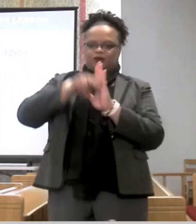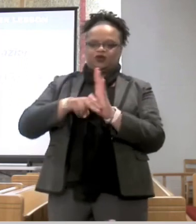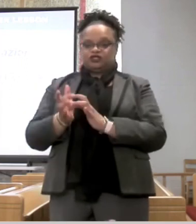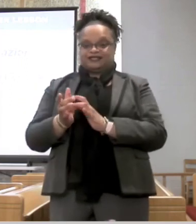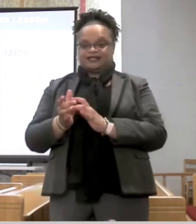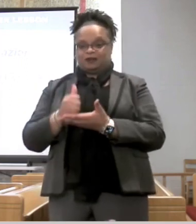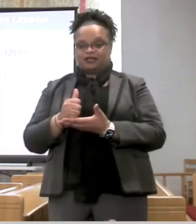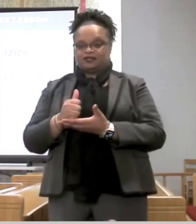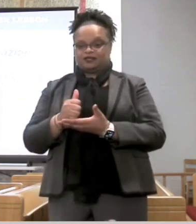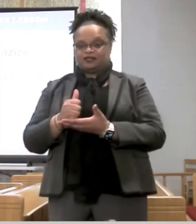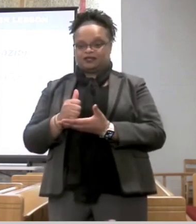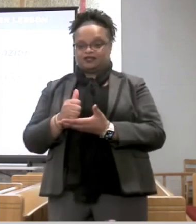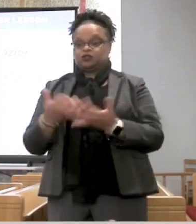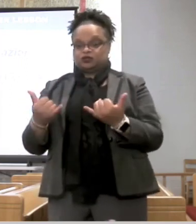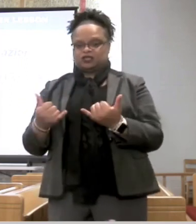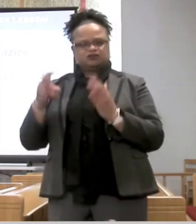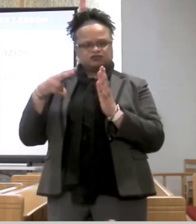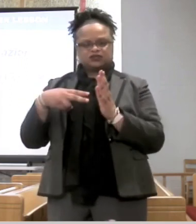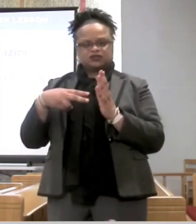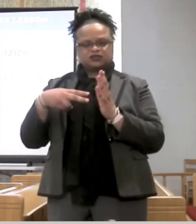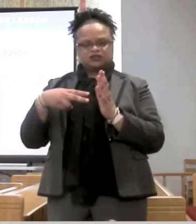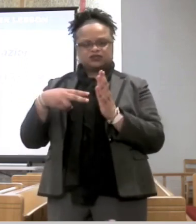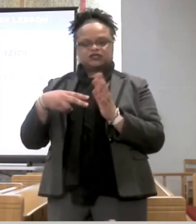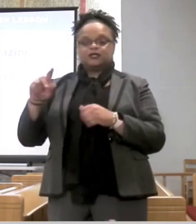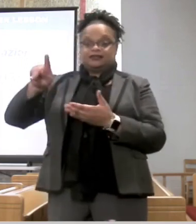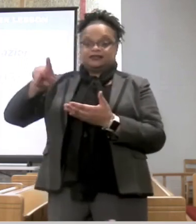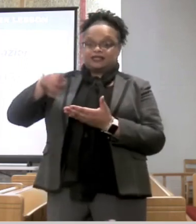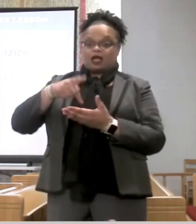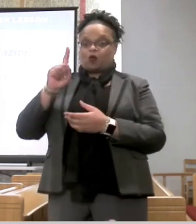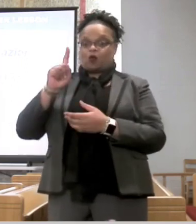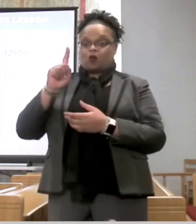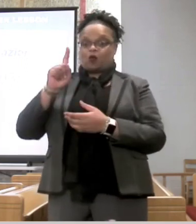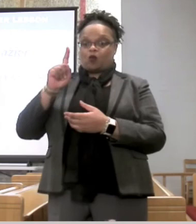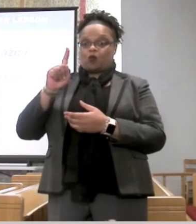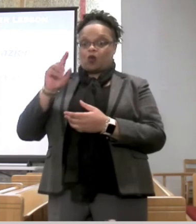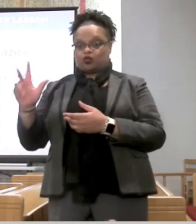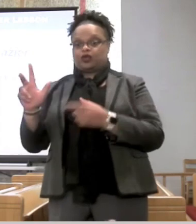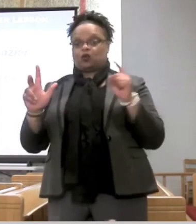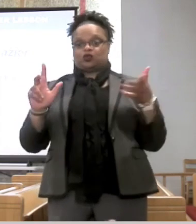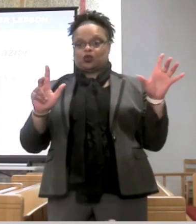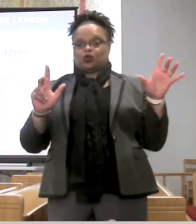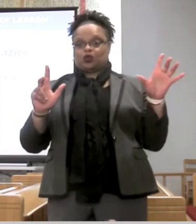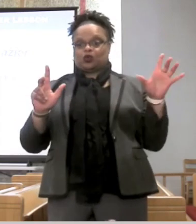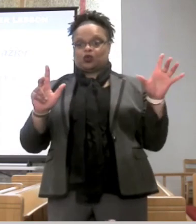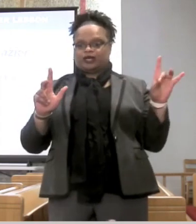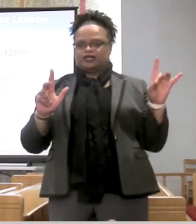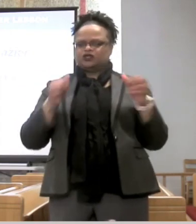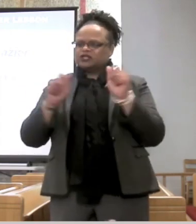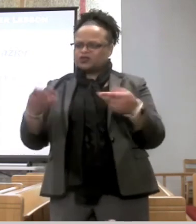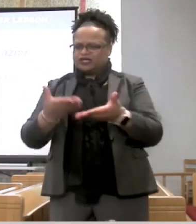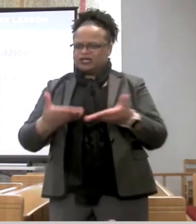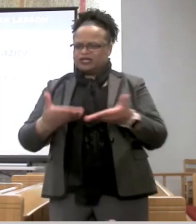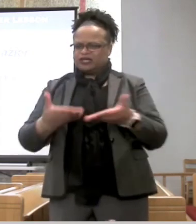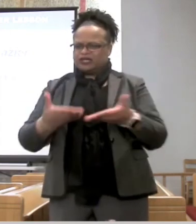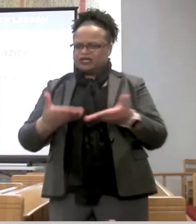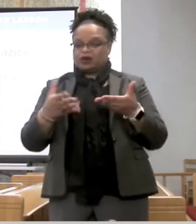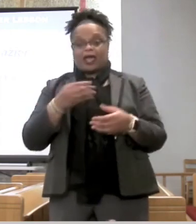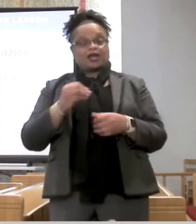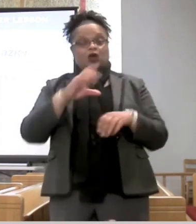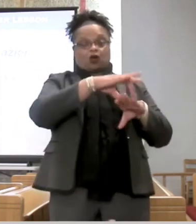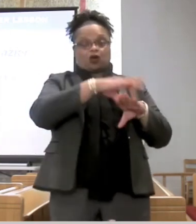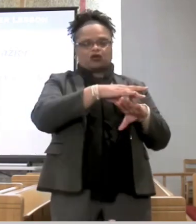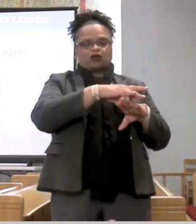Today we're going to be covering Psalms 103, 1-8. Now, every person in this sanctuary, and for that matter on this earth,